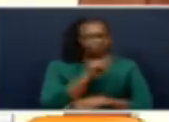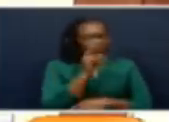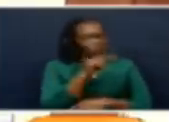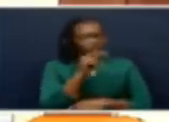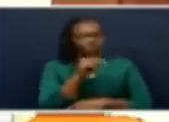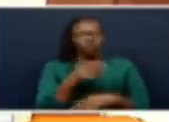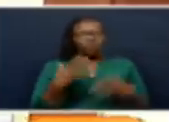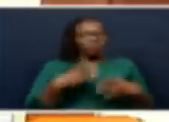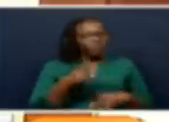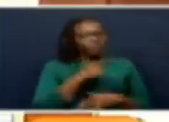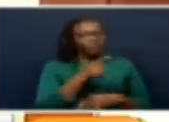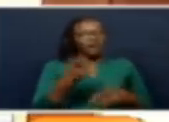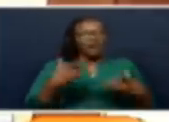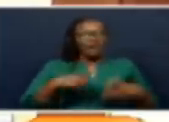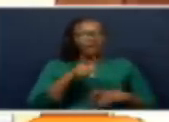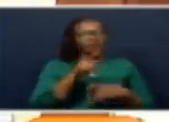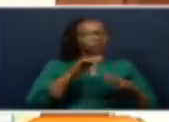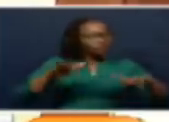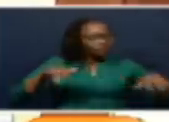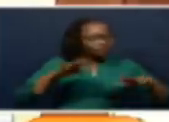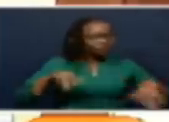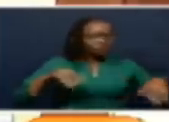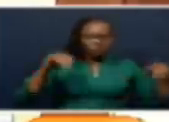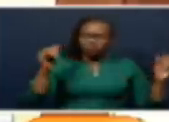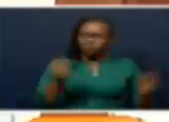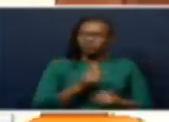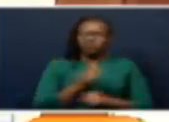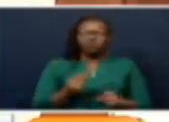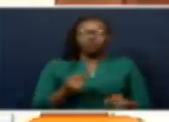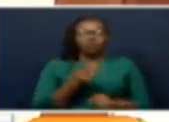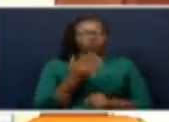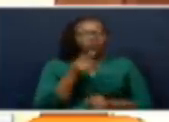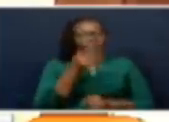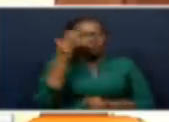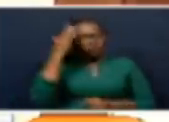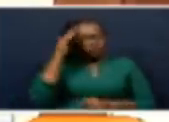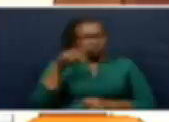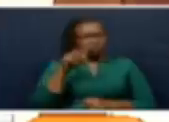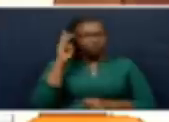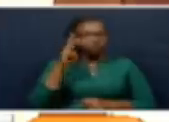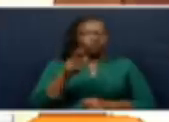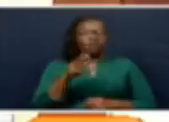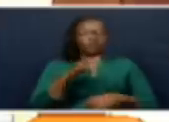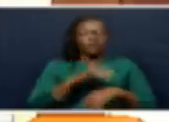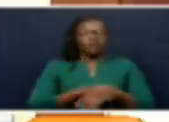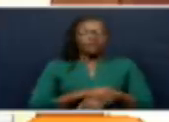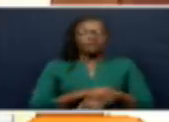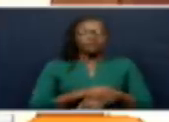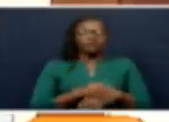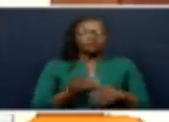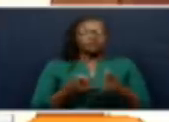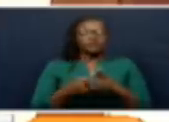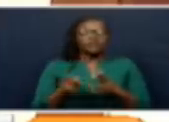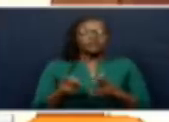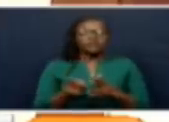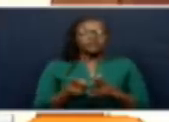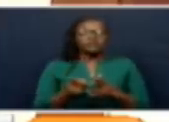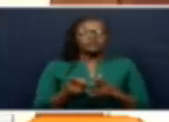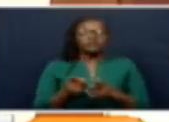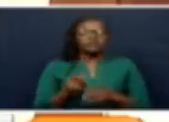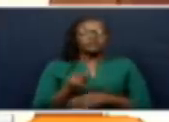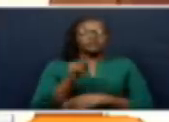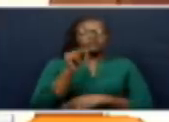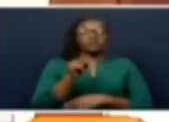not allow you to go and see him. Why? Because they know you will tell him the truth, how the nation should, you know, what he should do for this